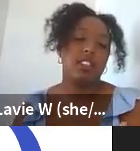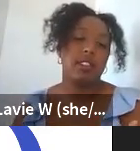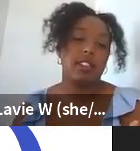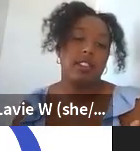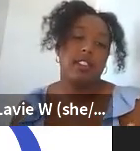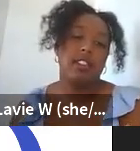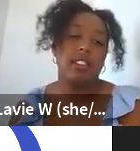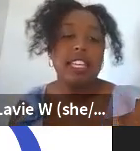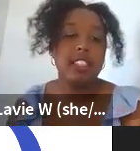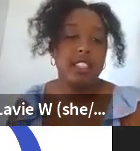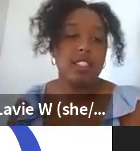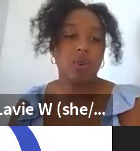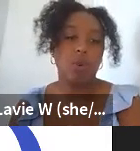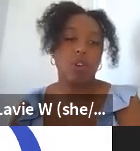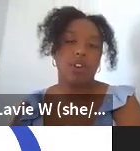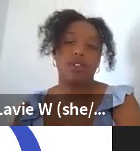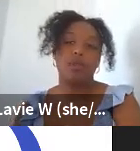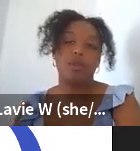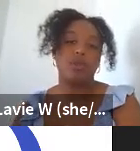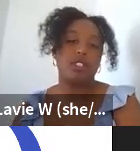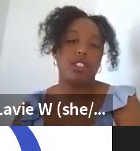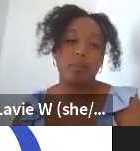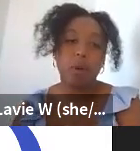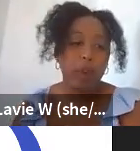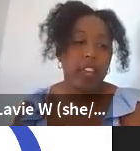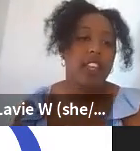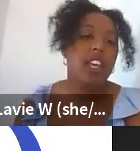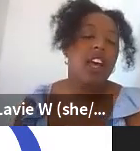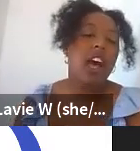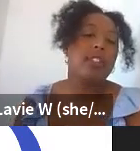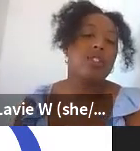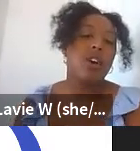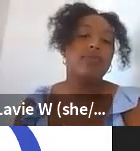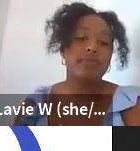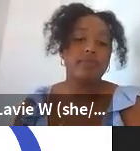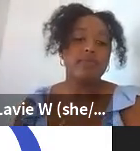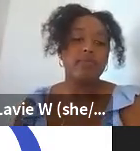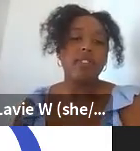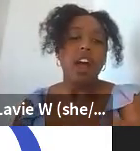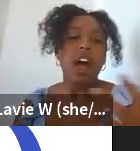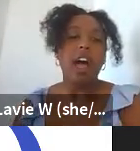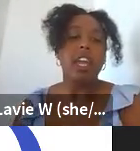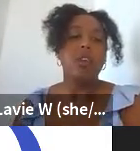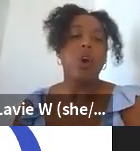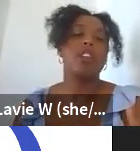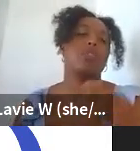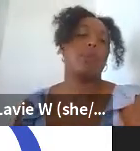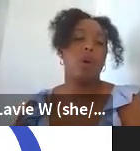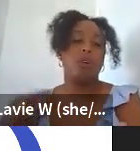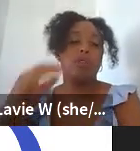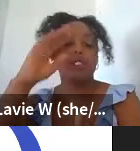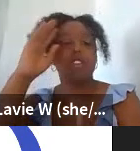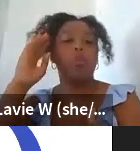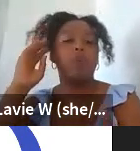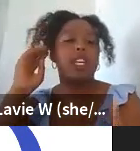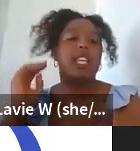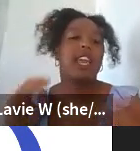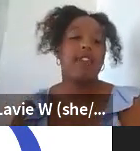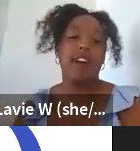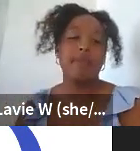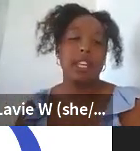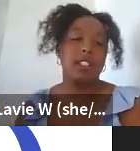isn't the easiest or the most appropriate. And so I wanted to propose that